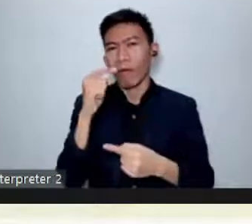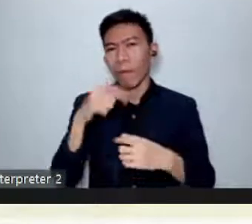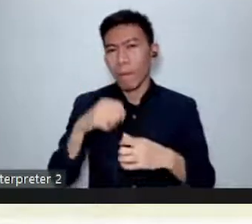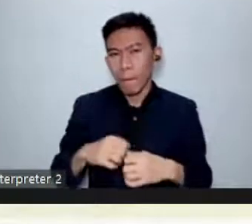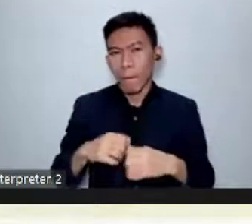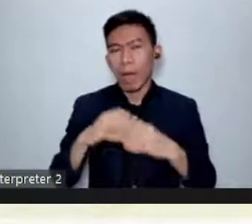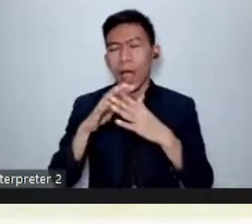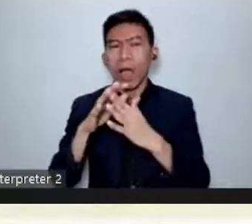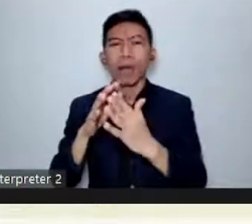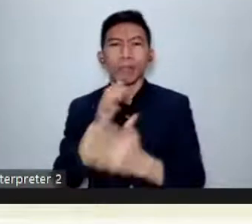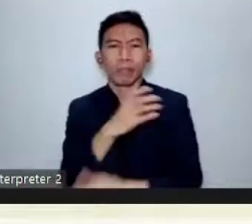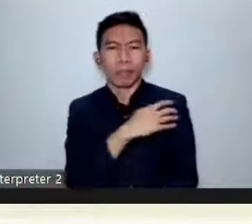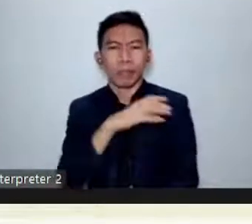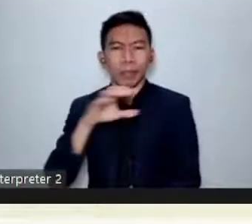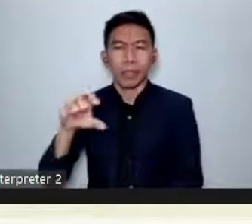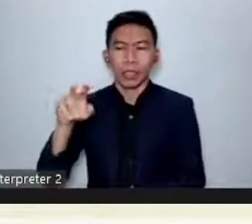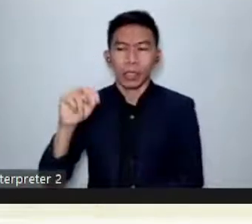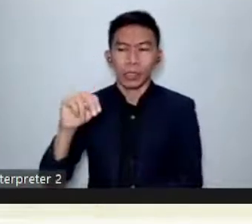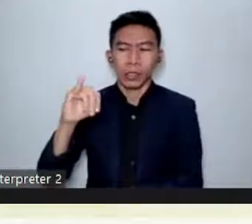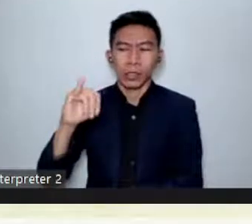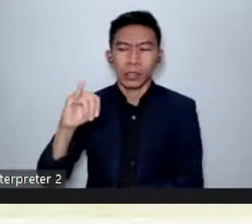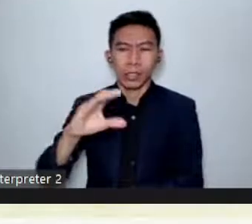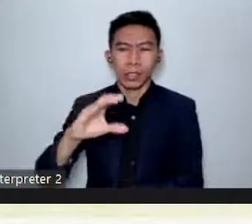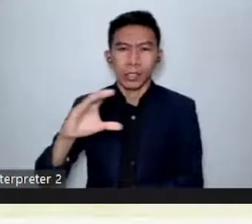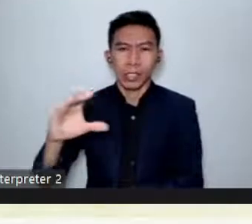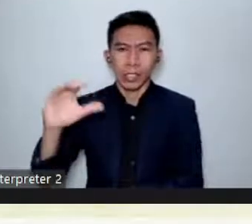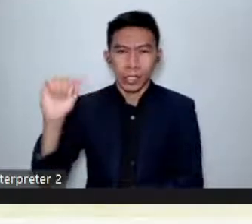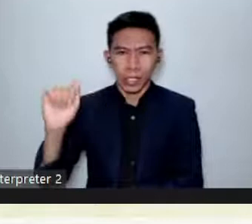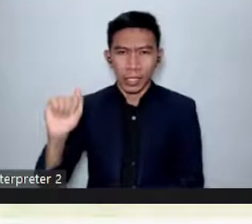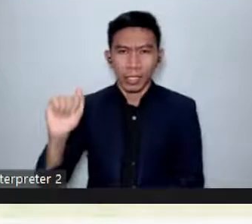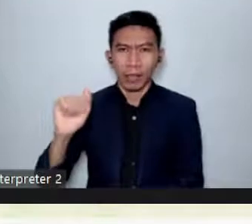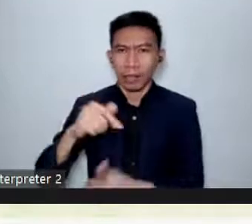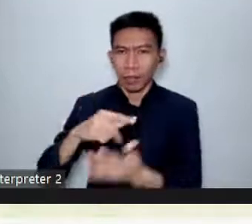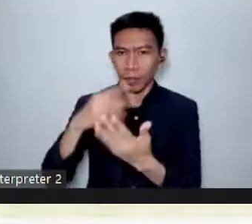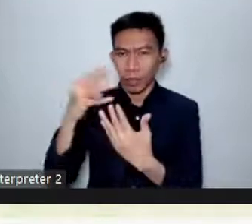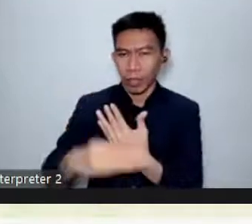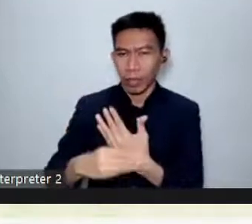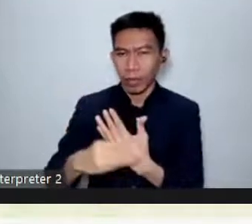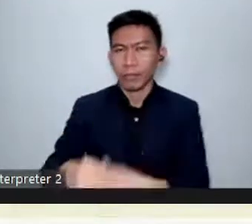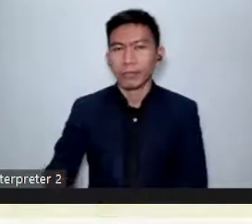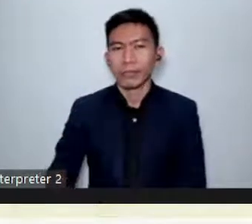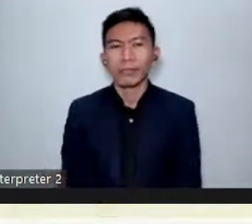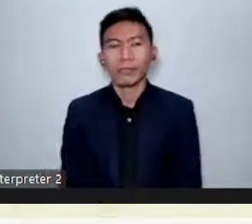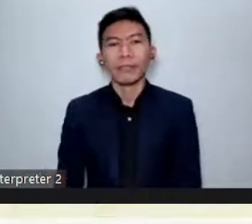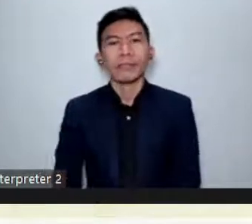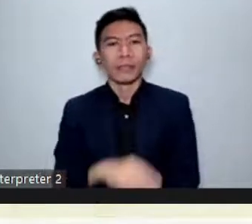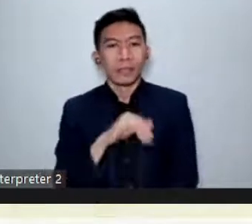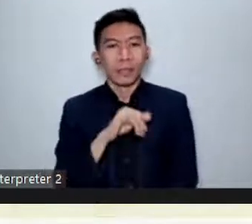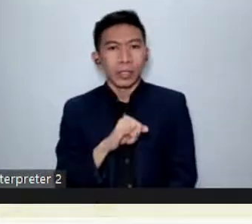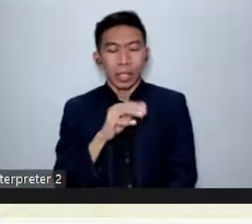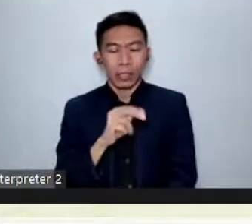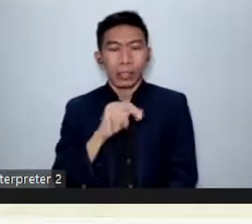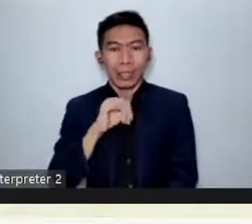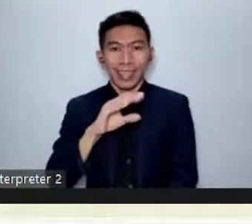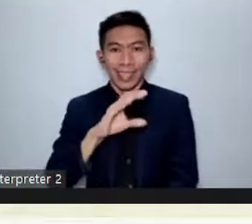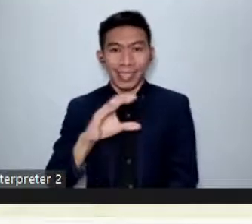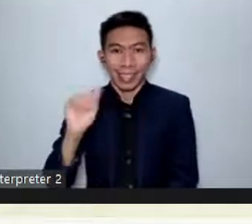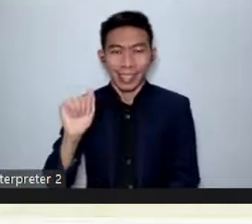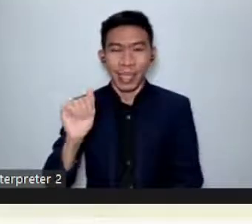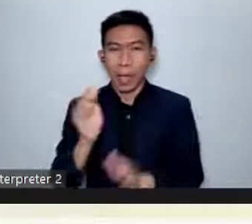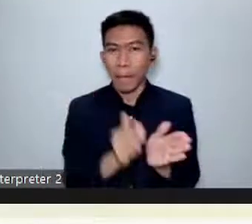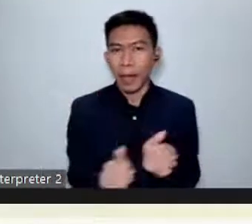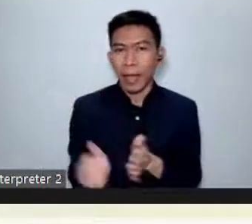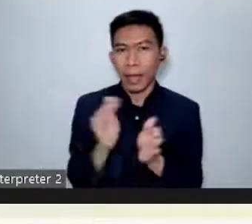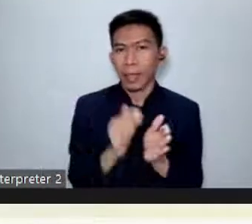of the National Integrated Cancer Control Program? The NICC strategic plan for a